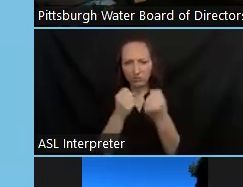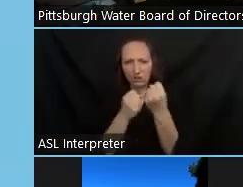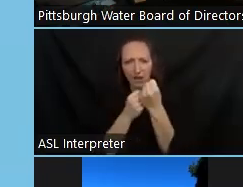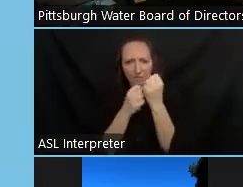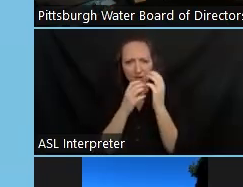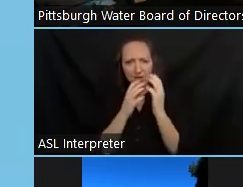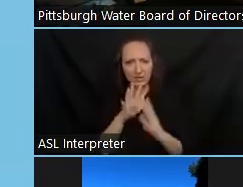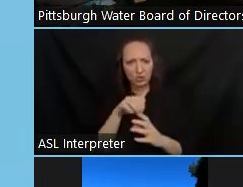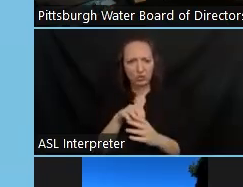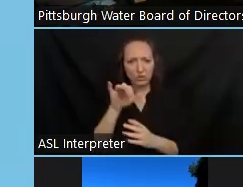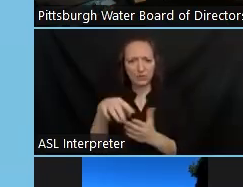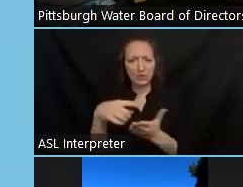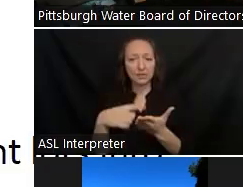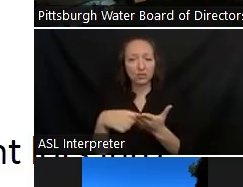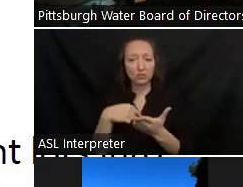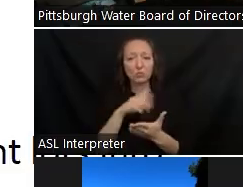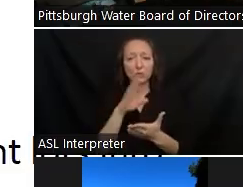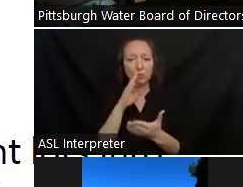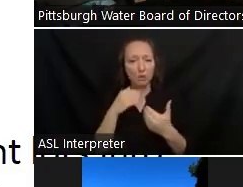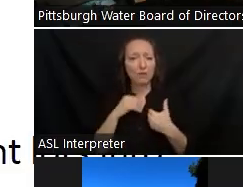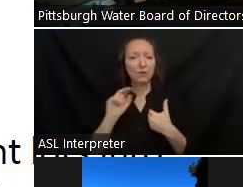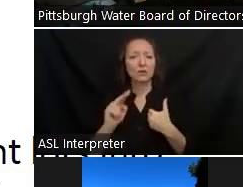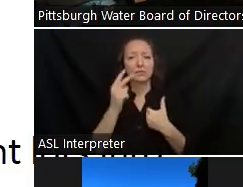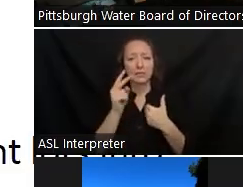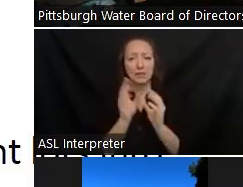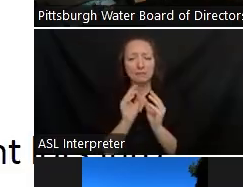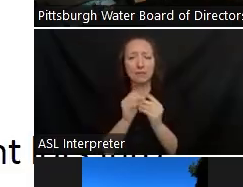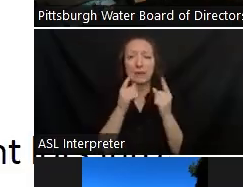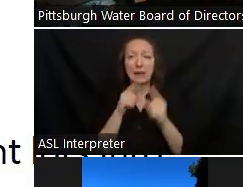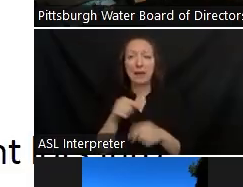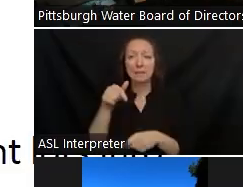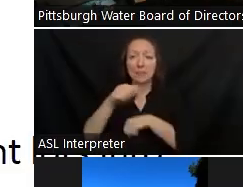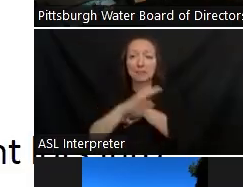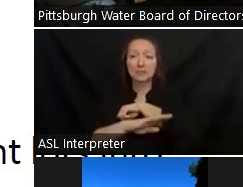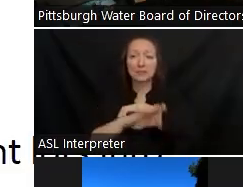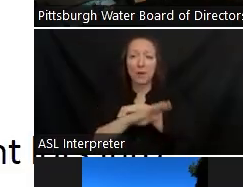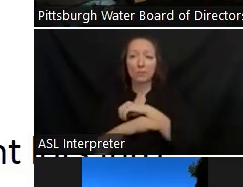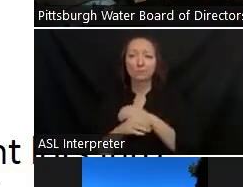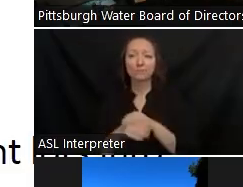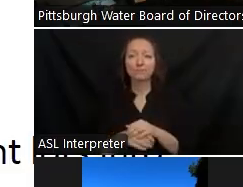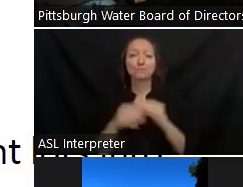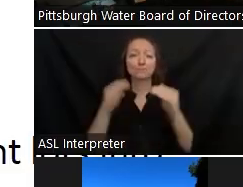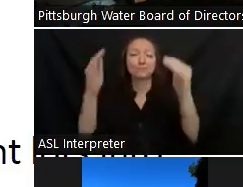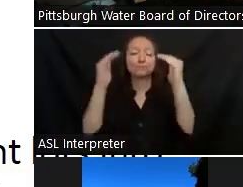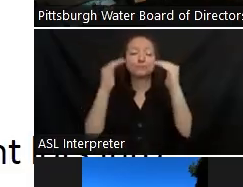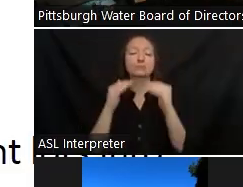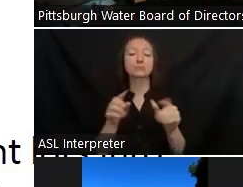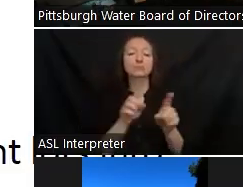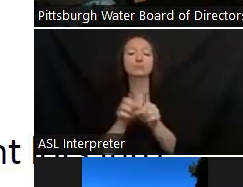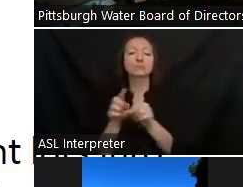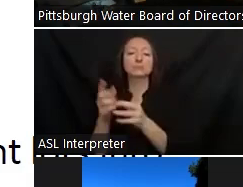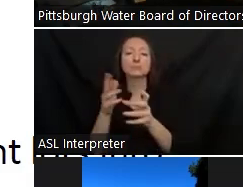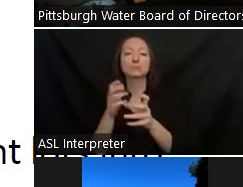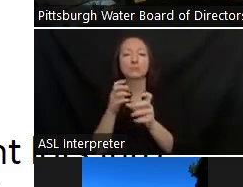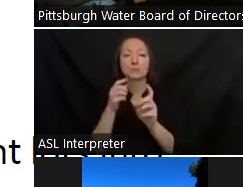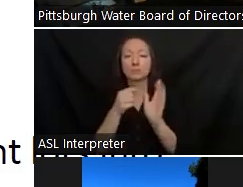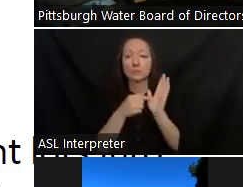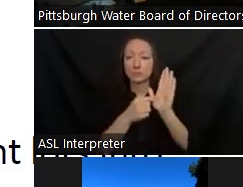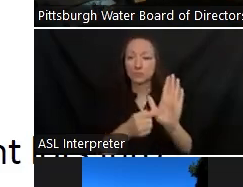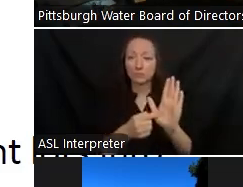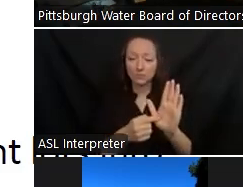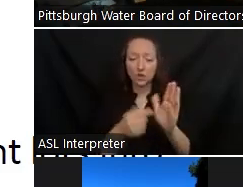second meeting this year in the fall. Also wanted to draw attention to a